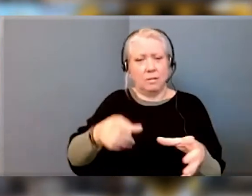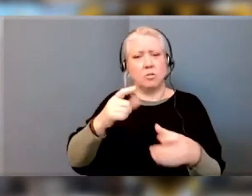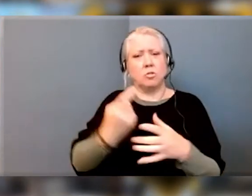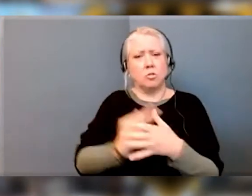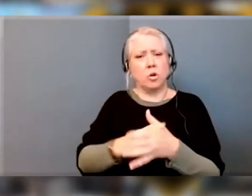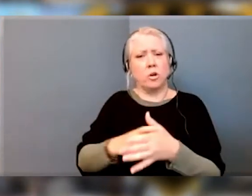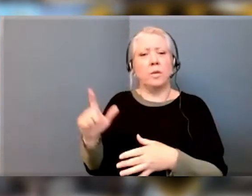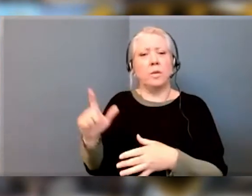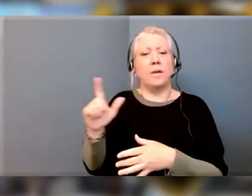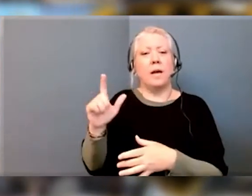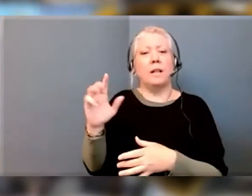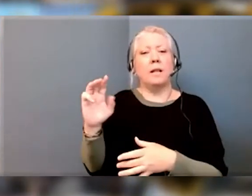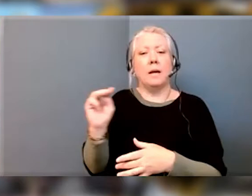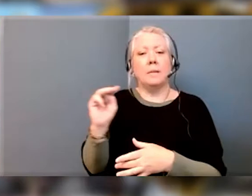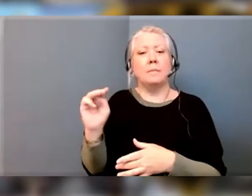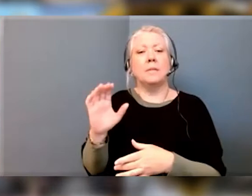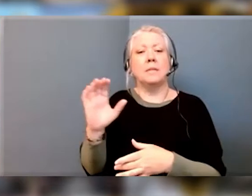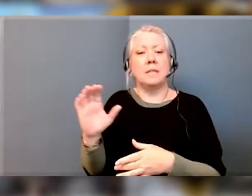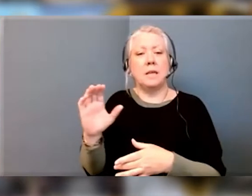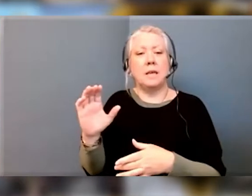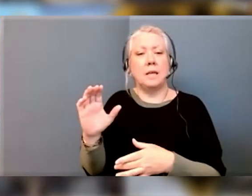LMC, on the next slide.